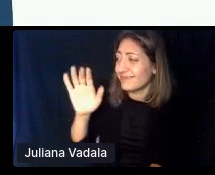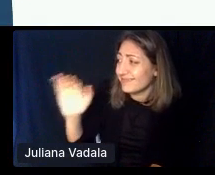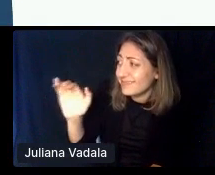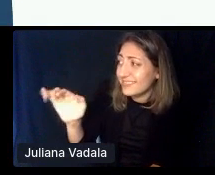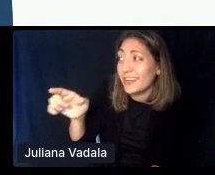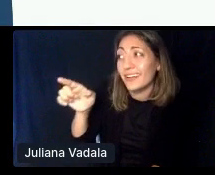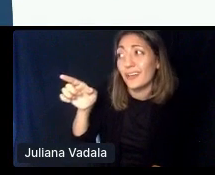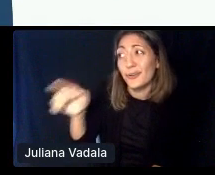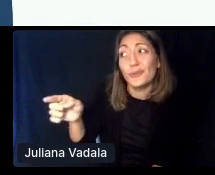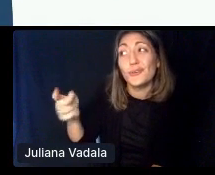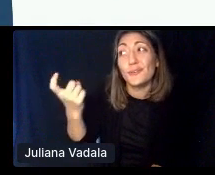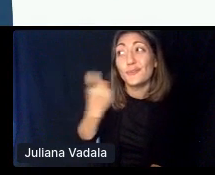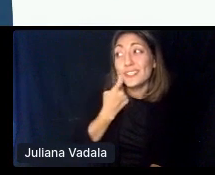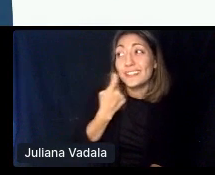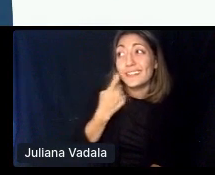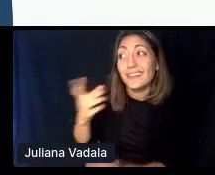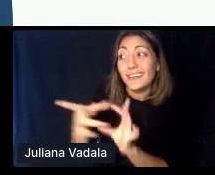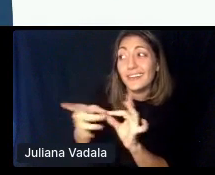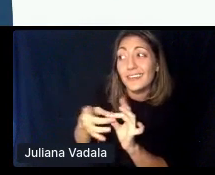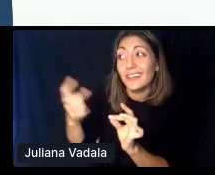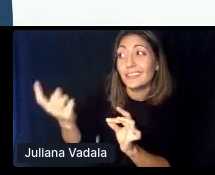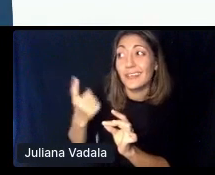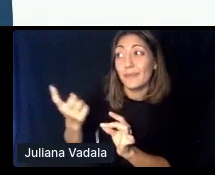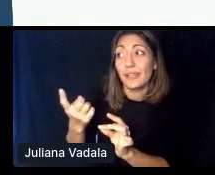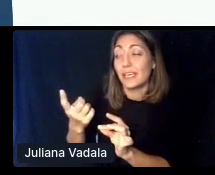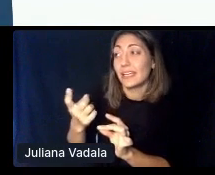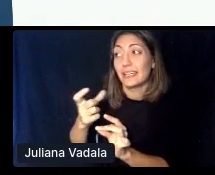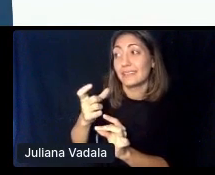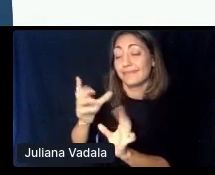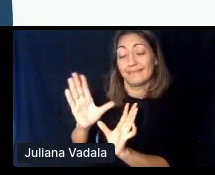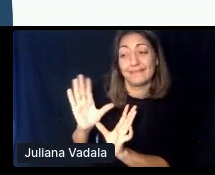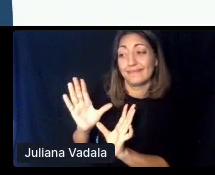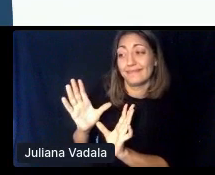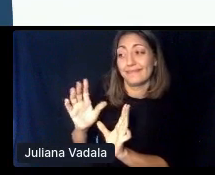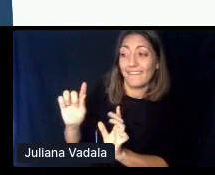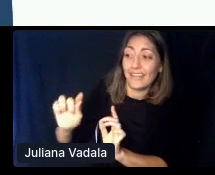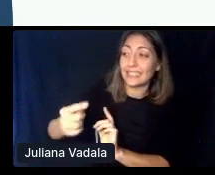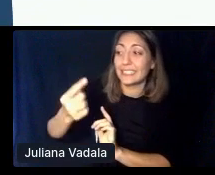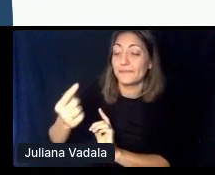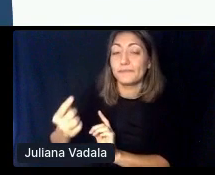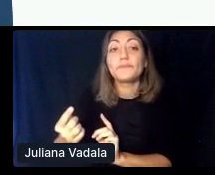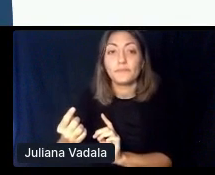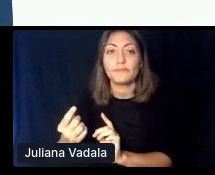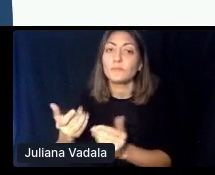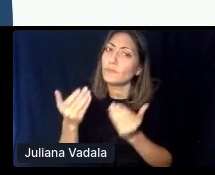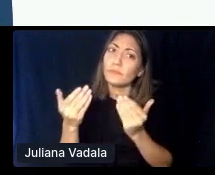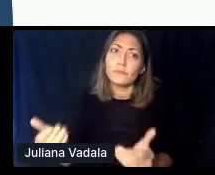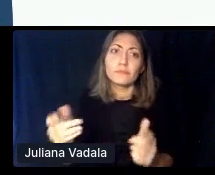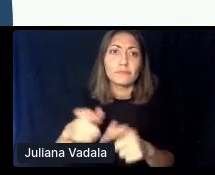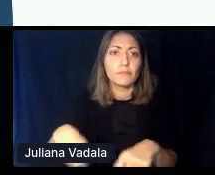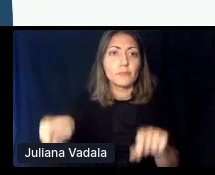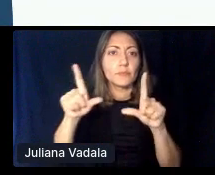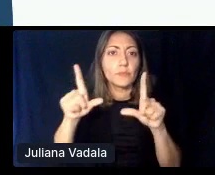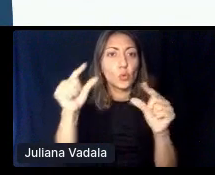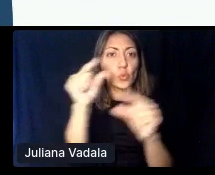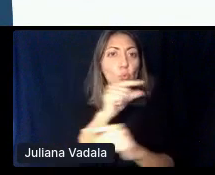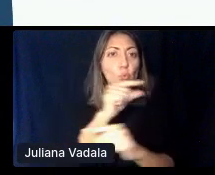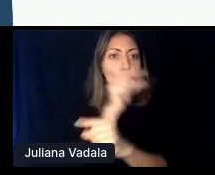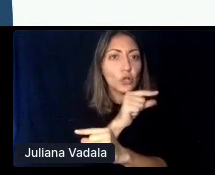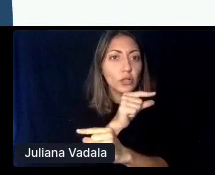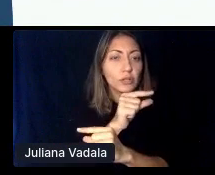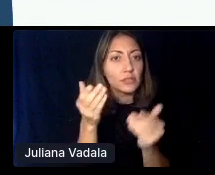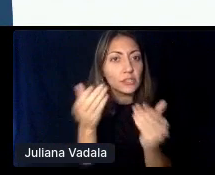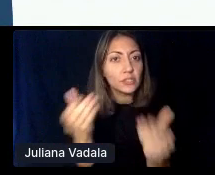research on your own how to do better or how to fill in the gaps in your knowledge. Don't ask a friend